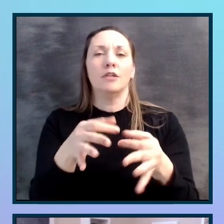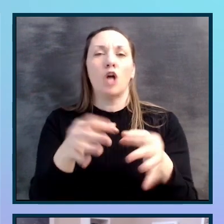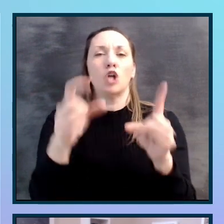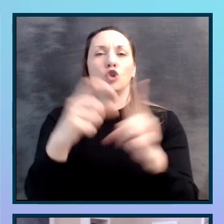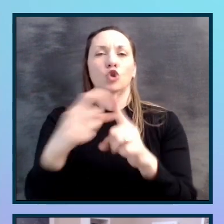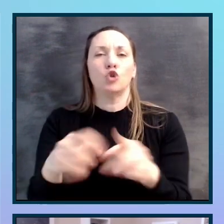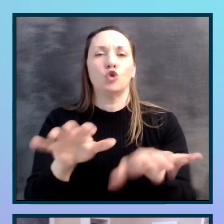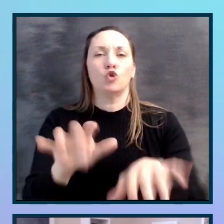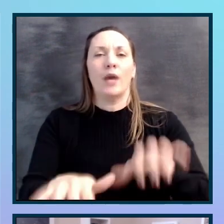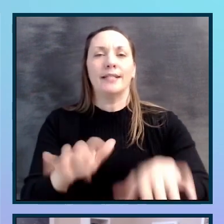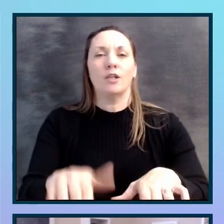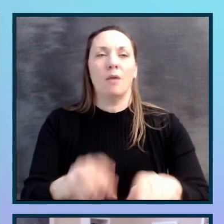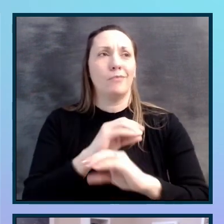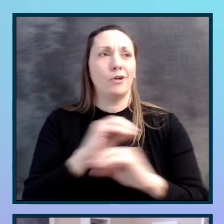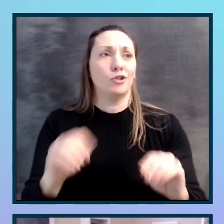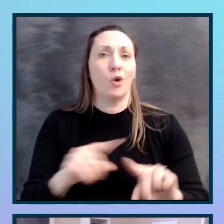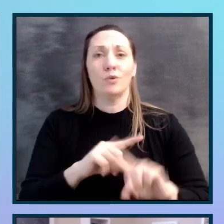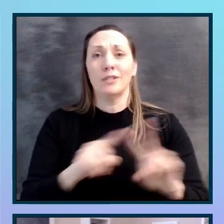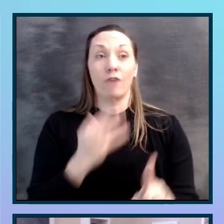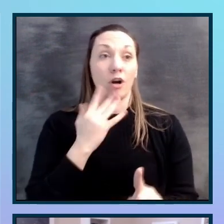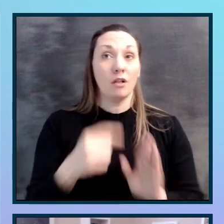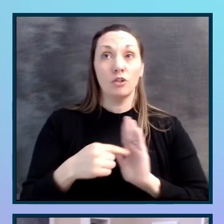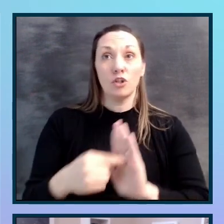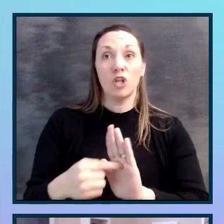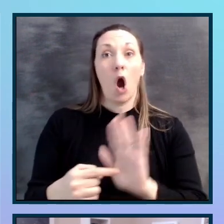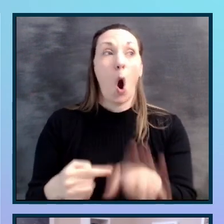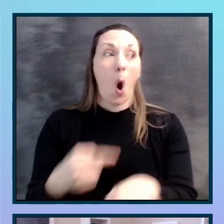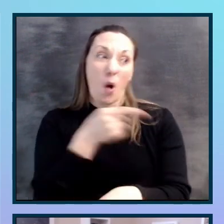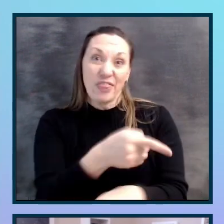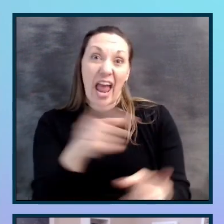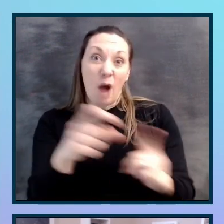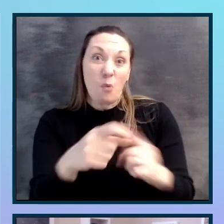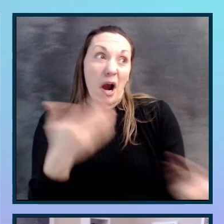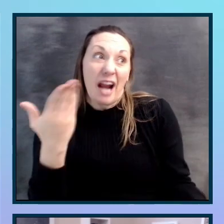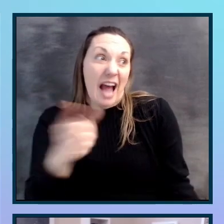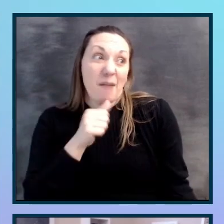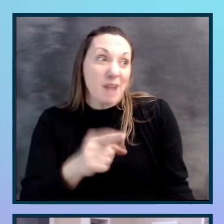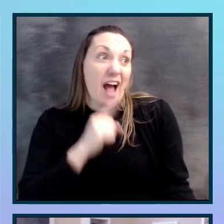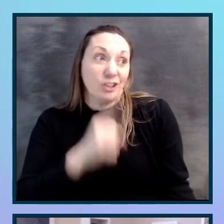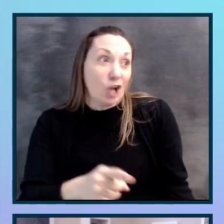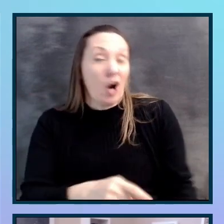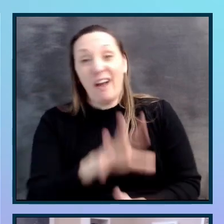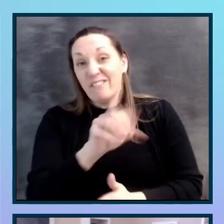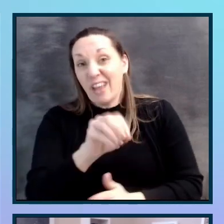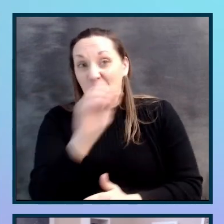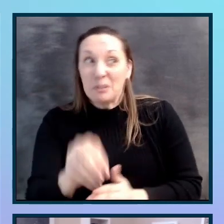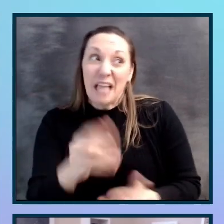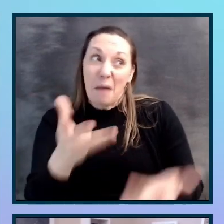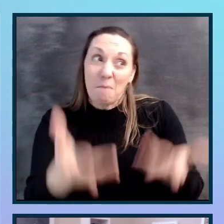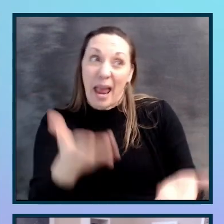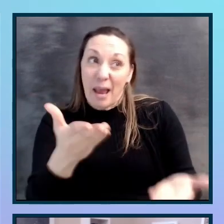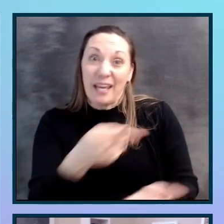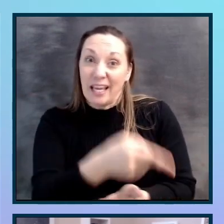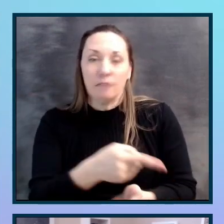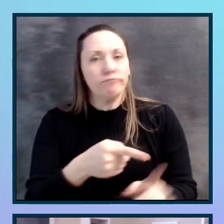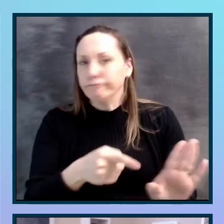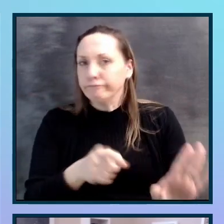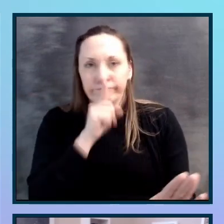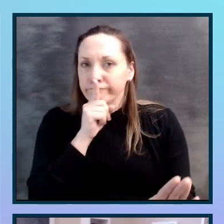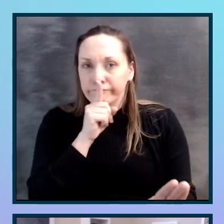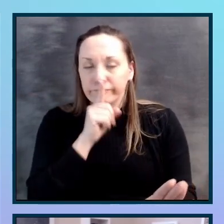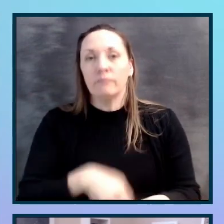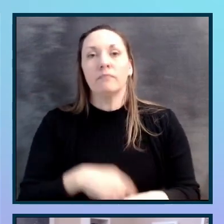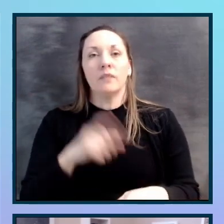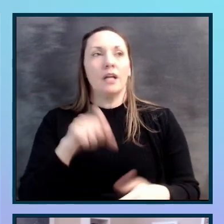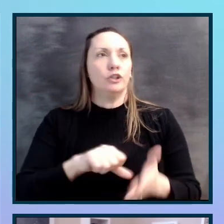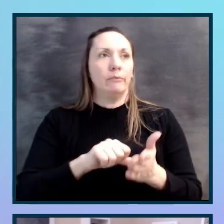order to give people an idea of, well, maybe the word that the AI system is only 50% confident about should be